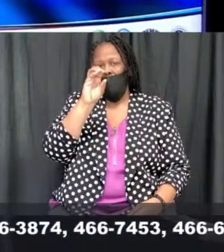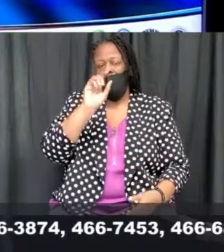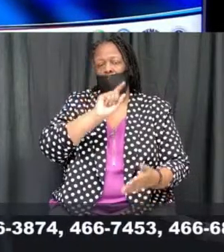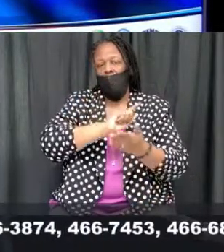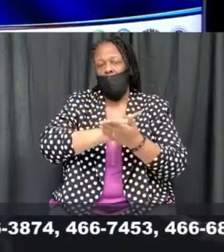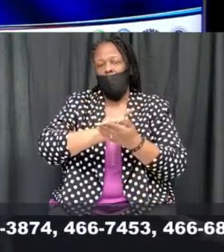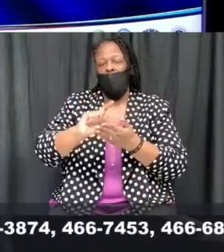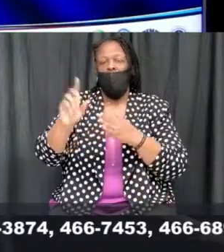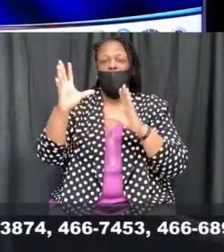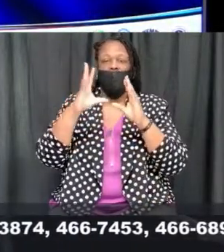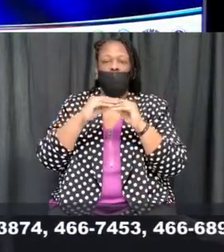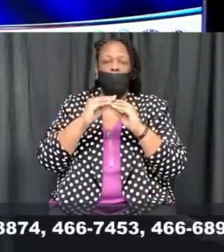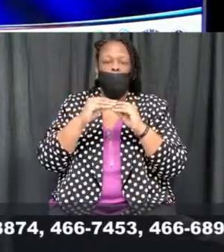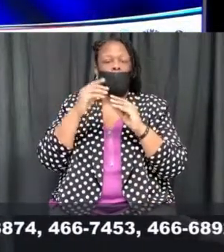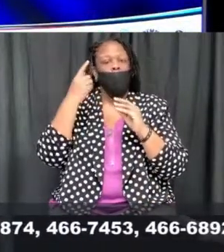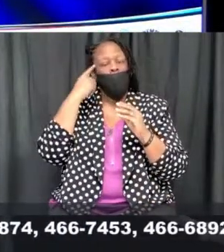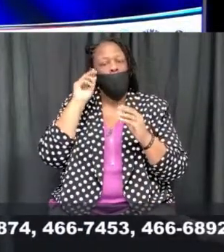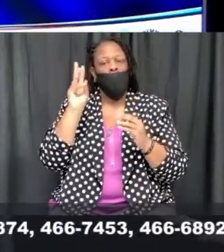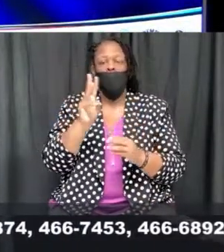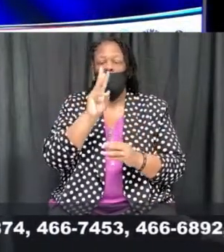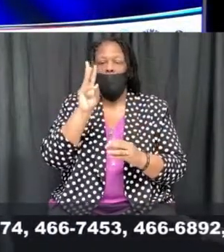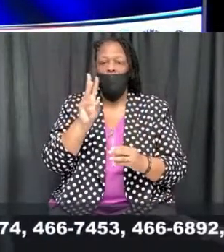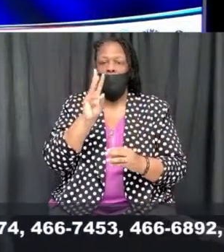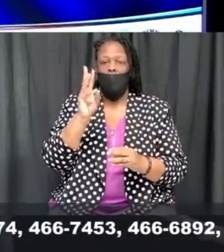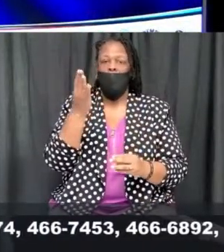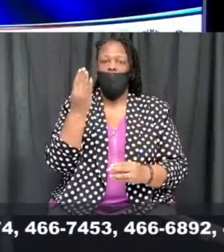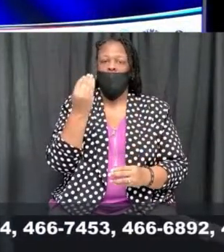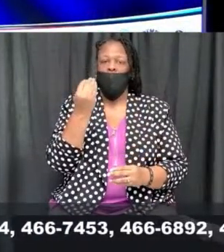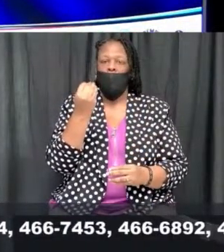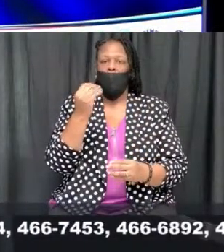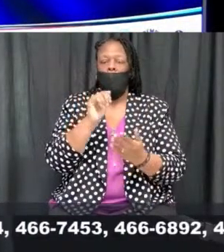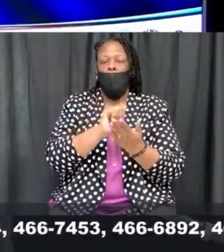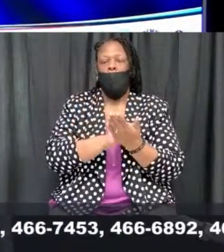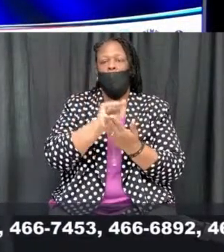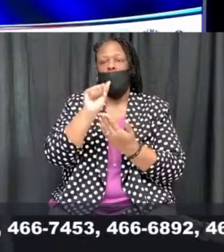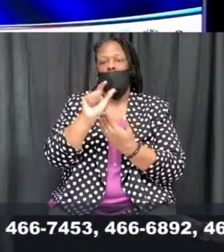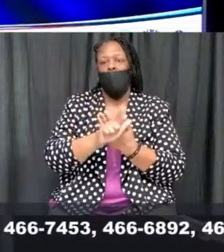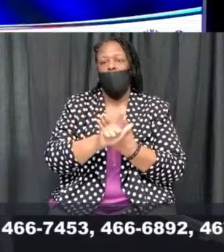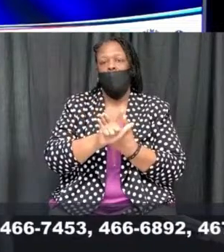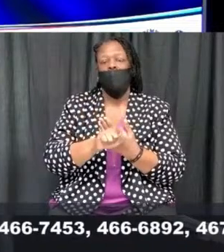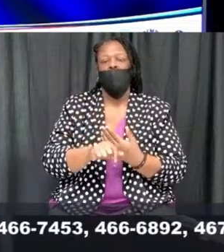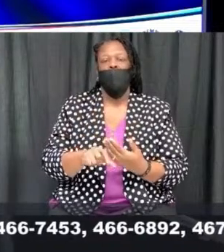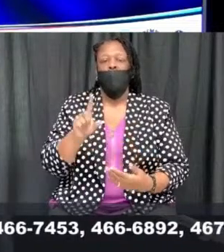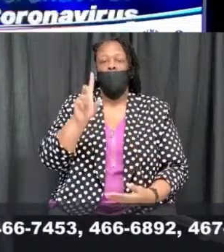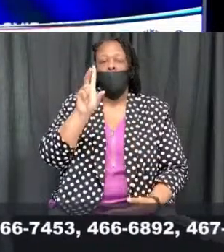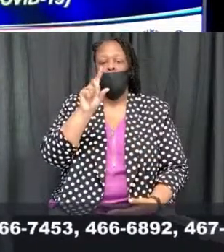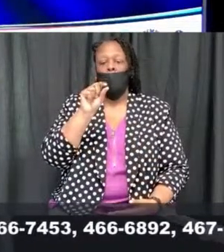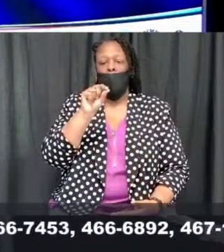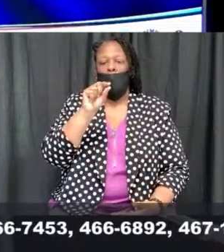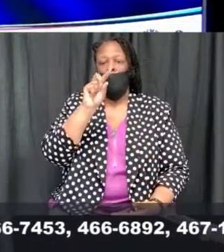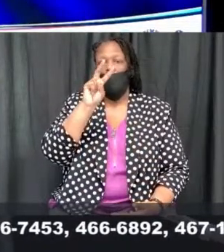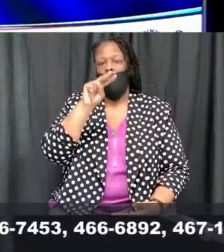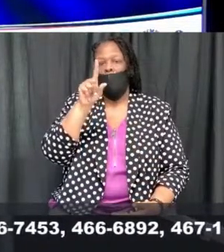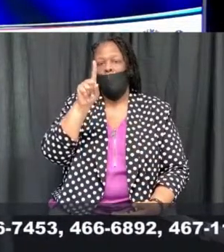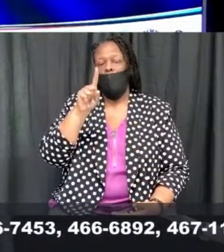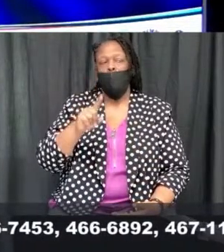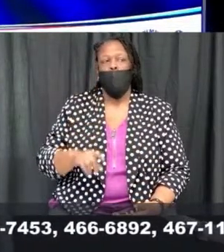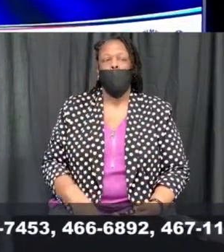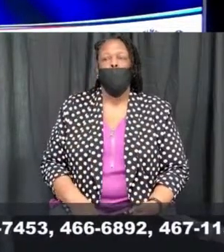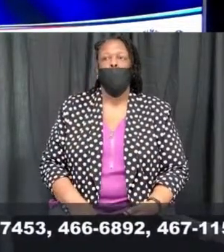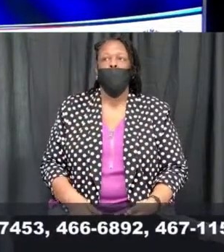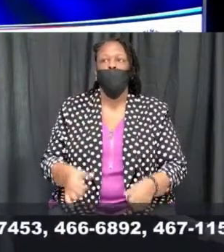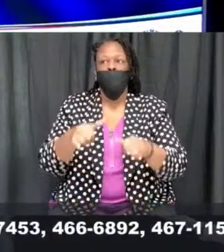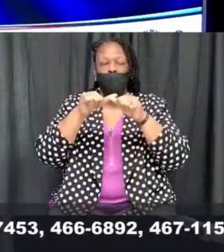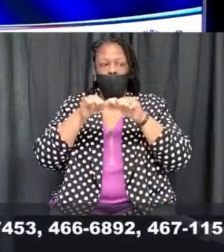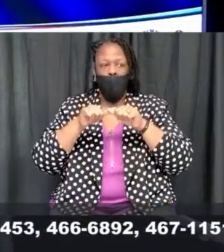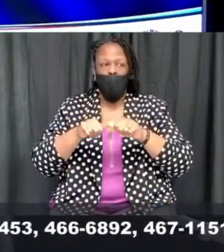weekly briefing for Wednesday, the 14th day of April 2021. We